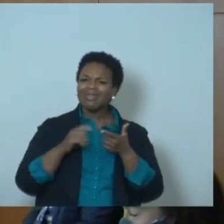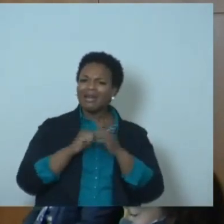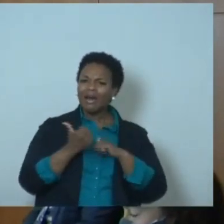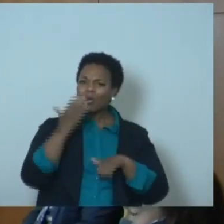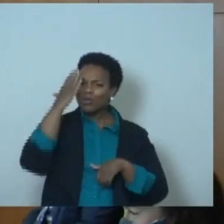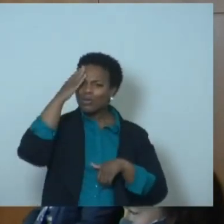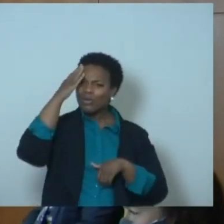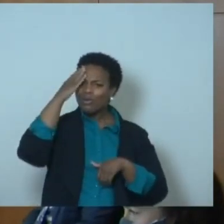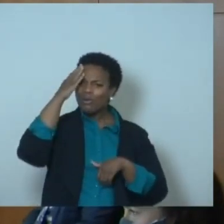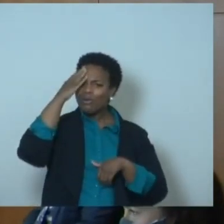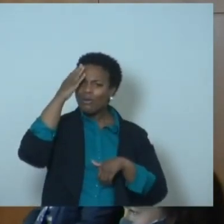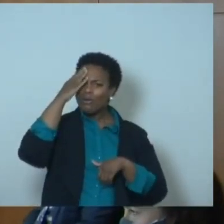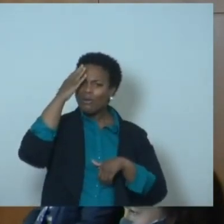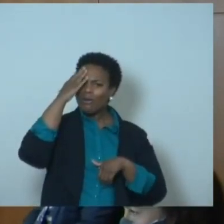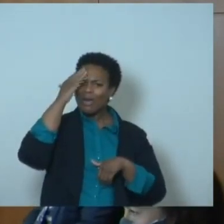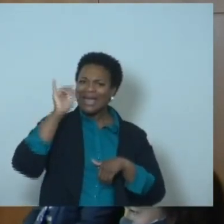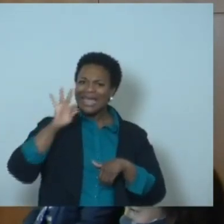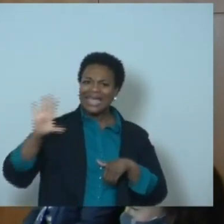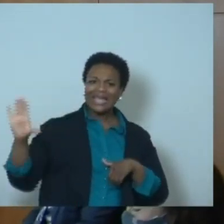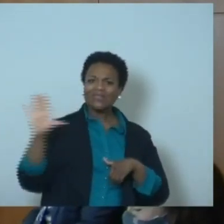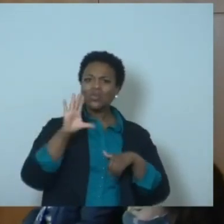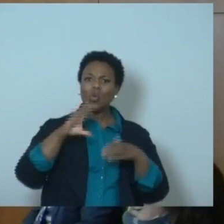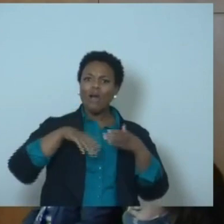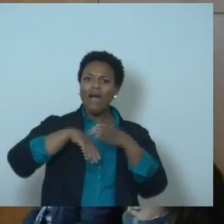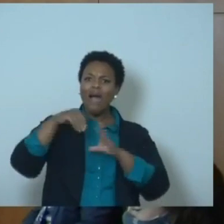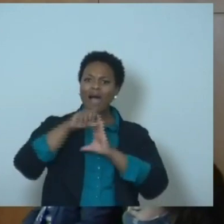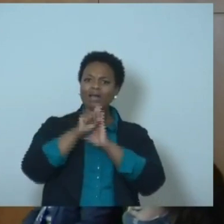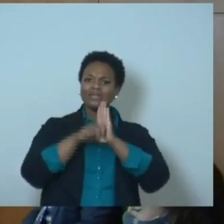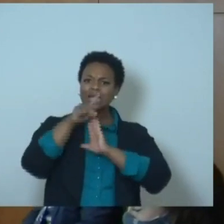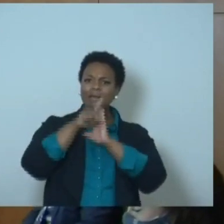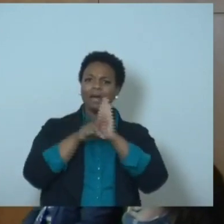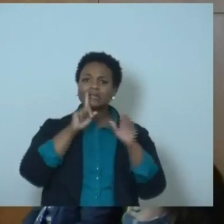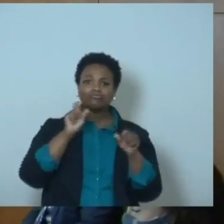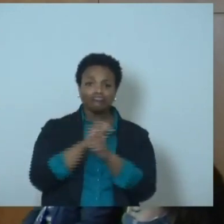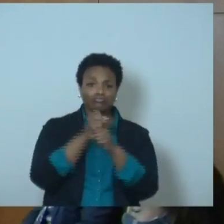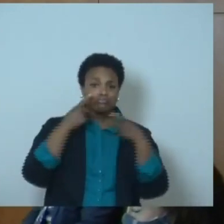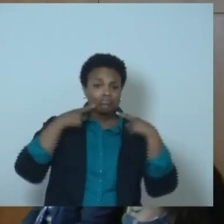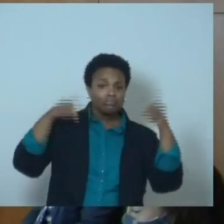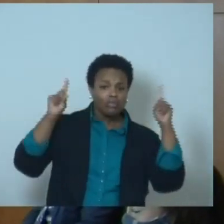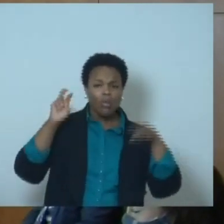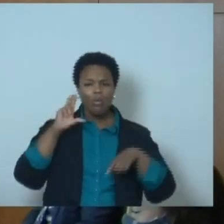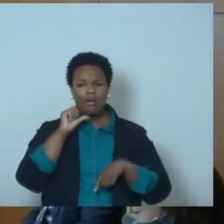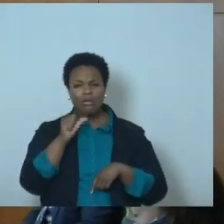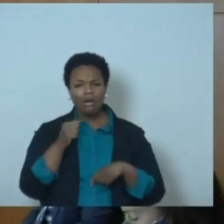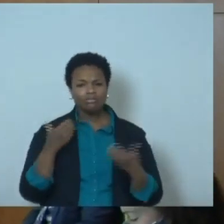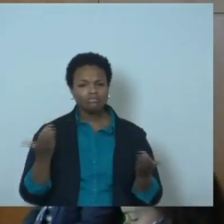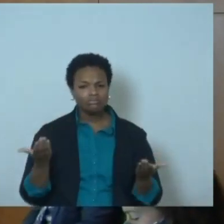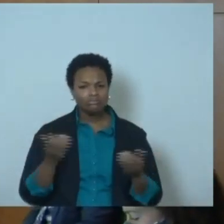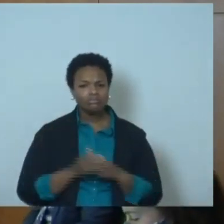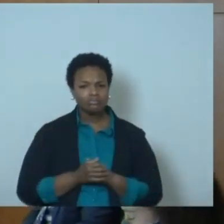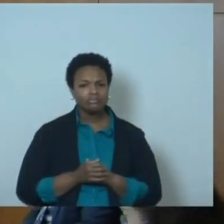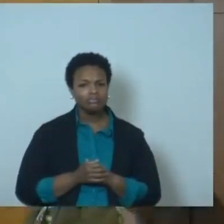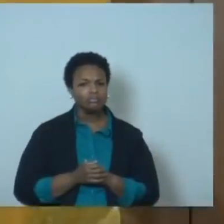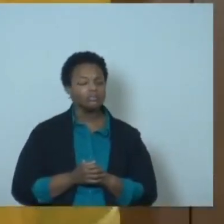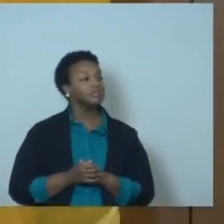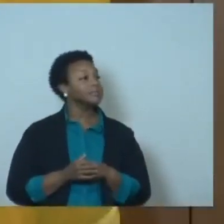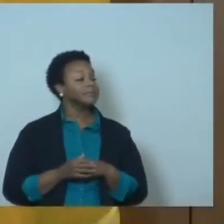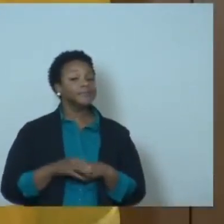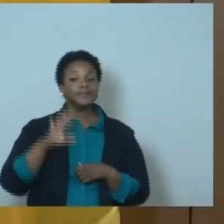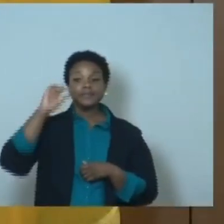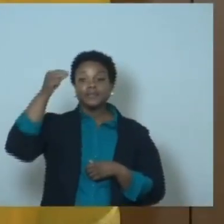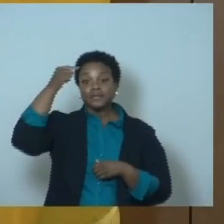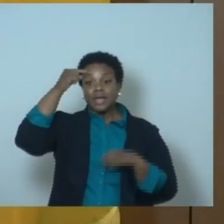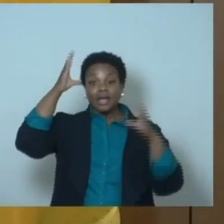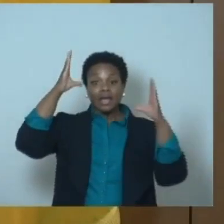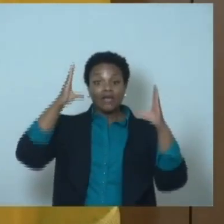that out-of-state 2-week quarantine rule? People coming from outside. So one